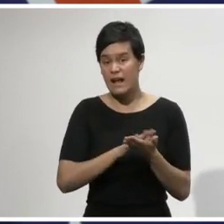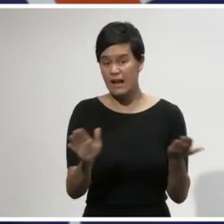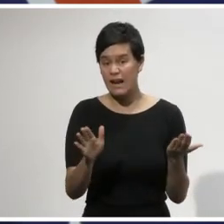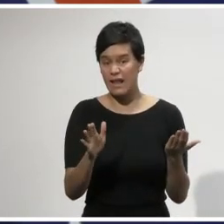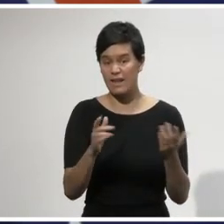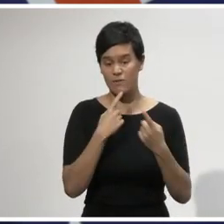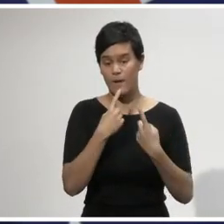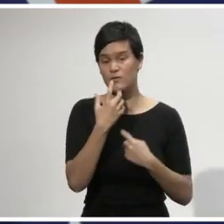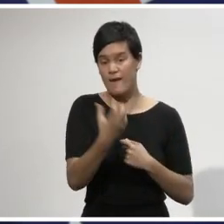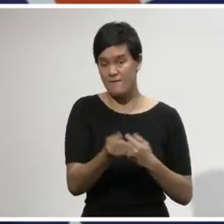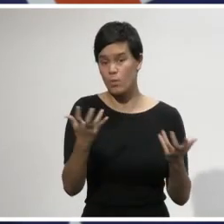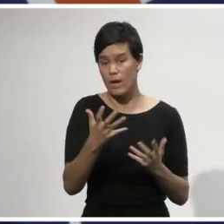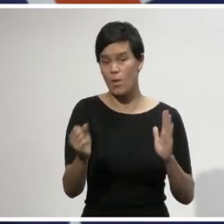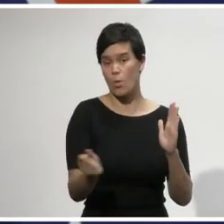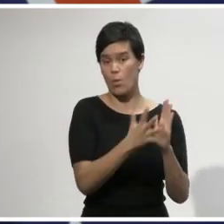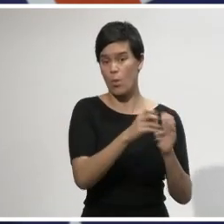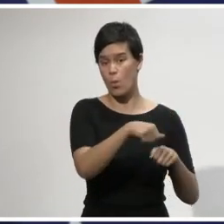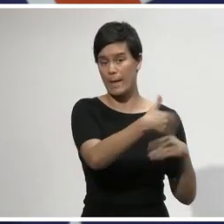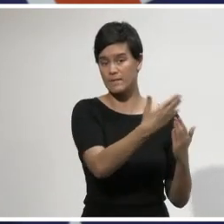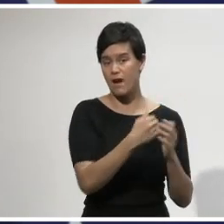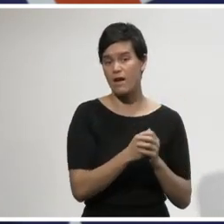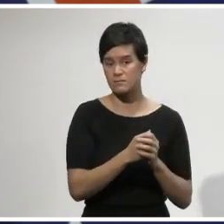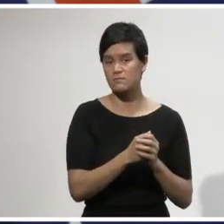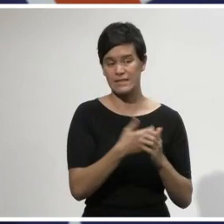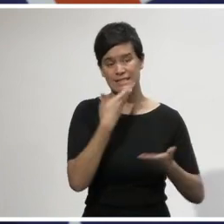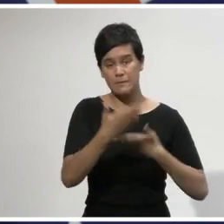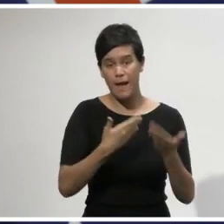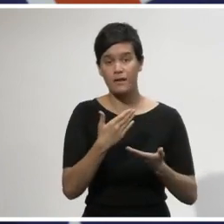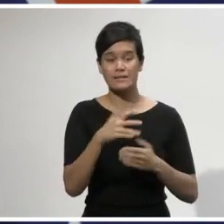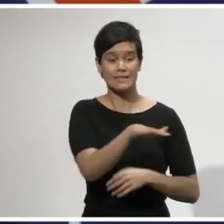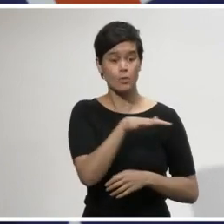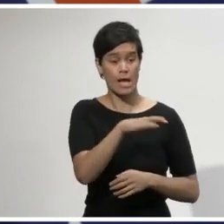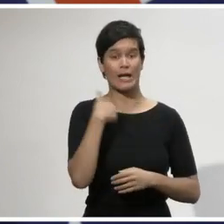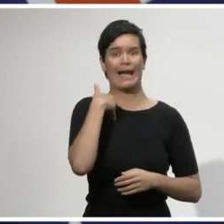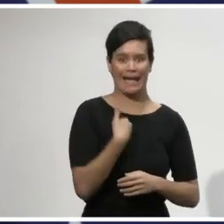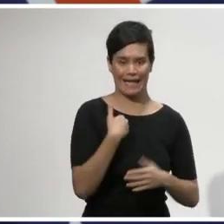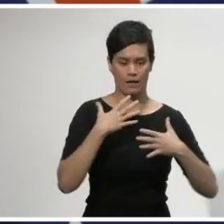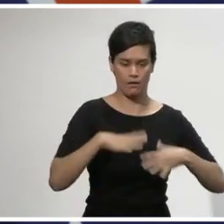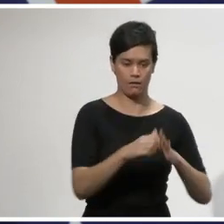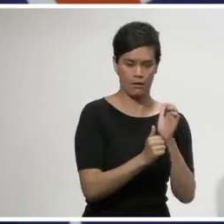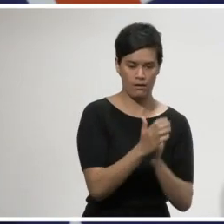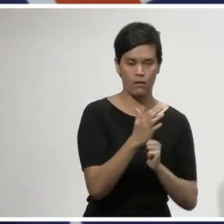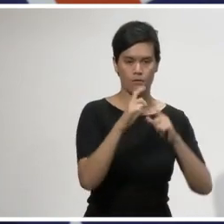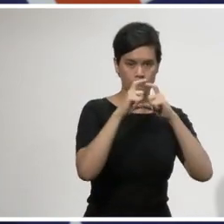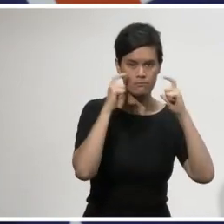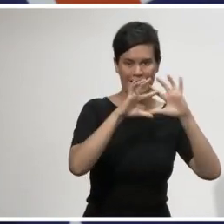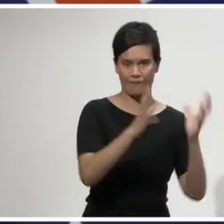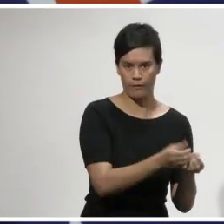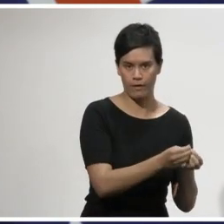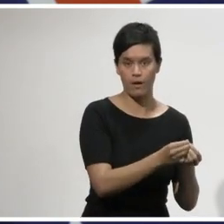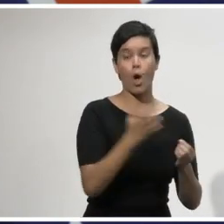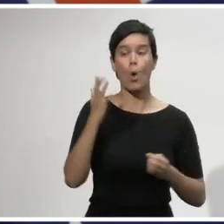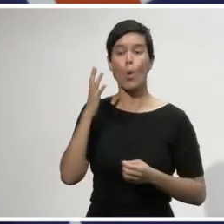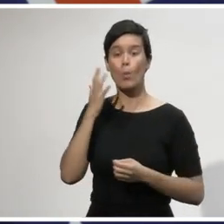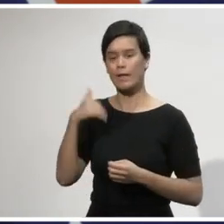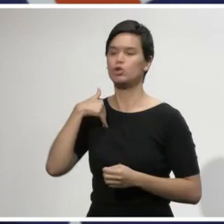of PPE and when PPE use is required for healthcare workers. I would suggest that individuals look at that advice